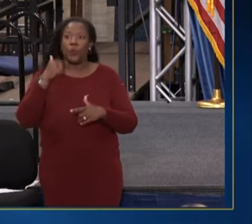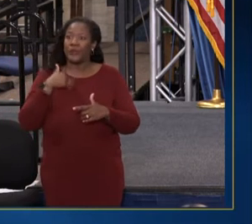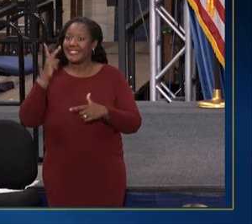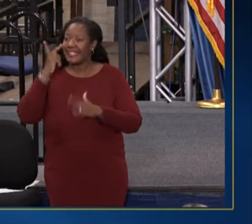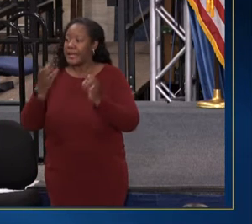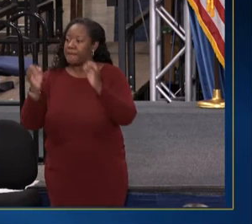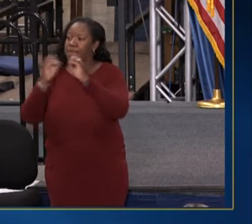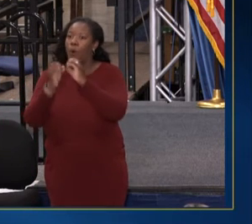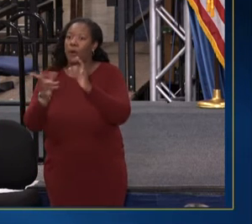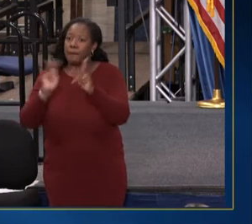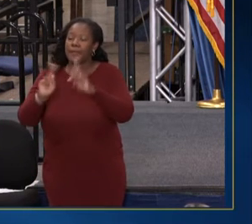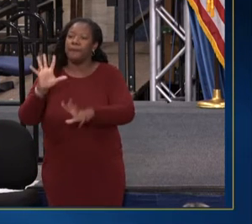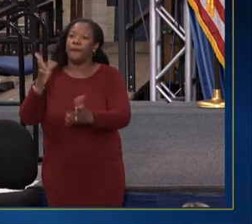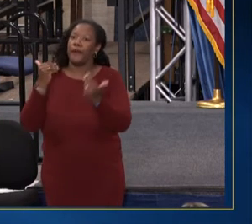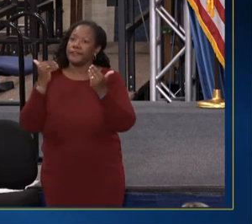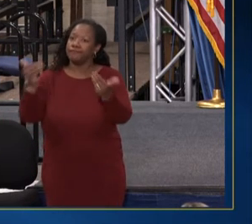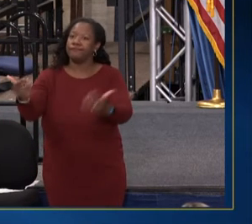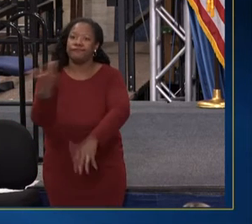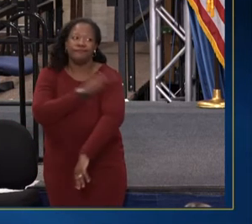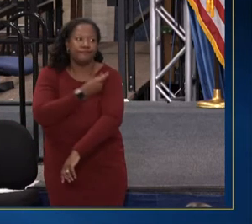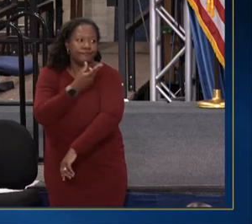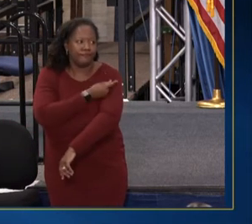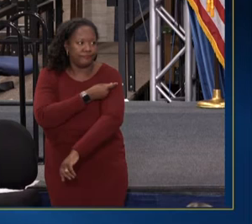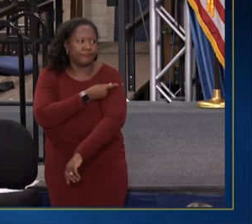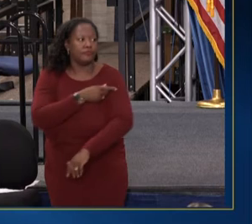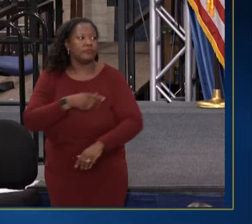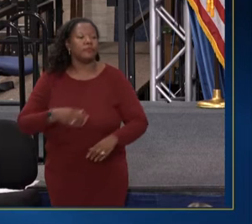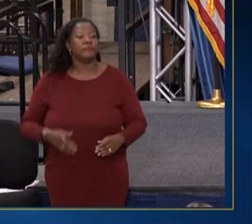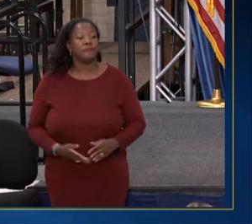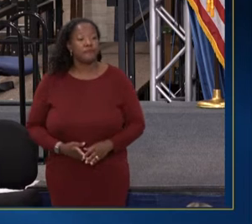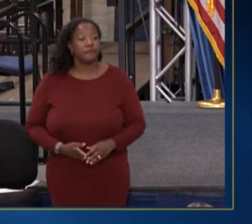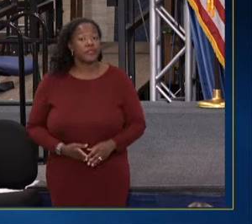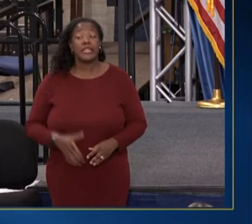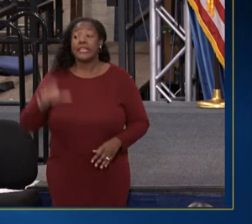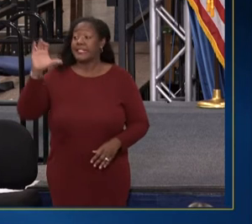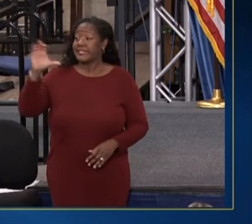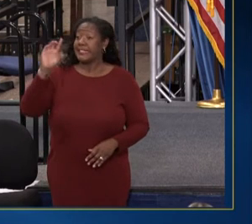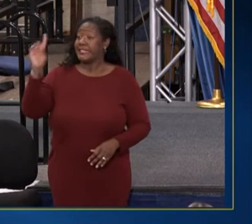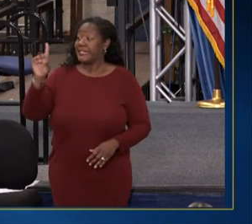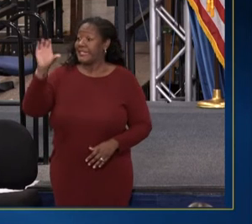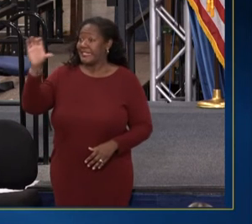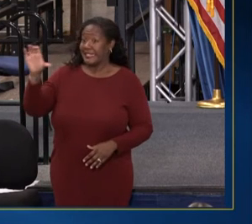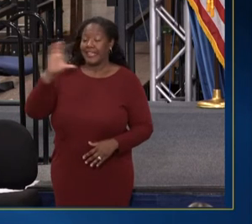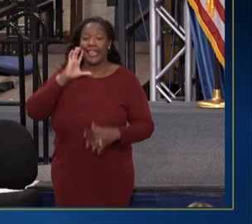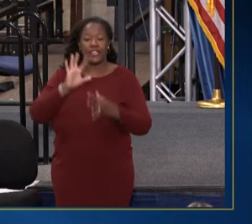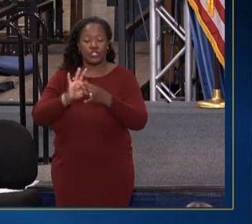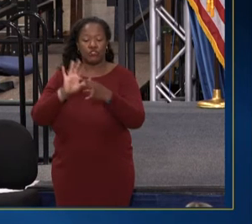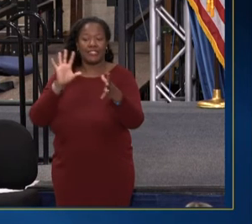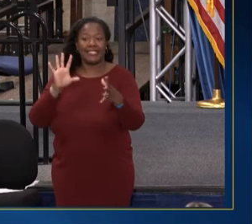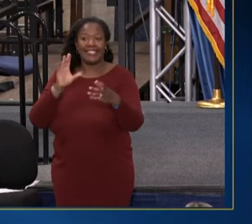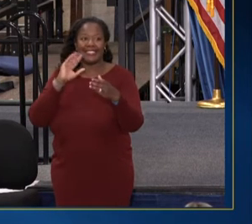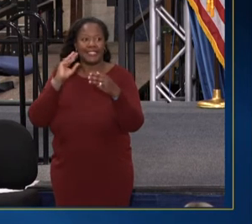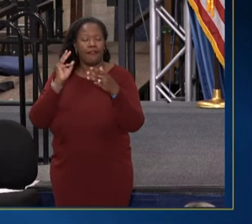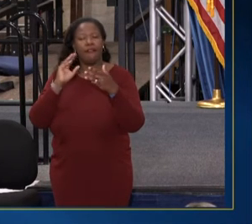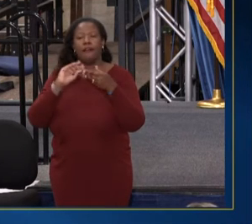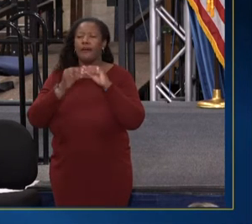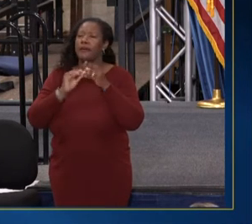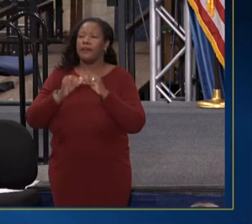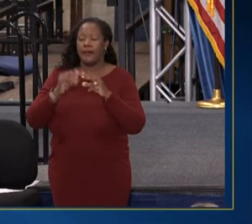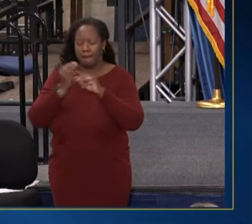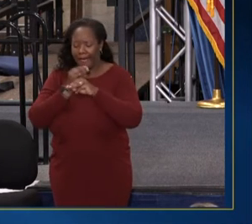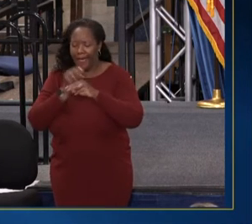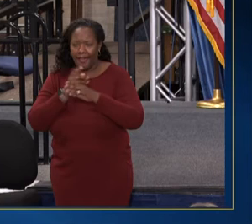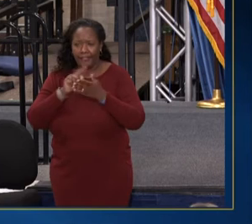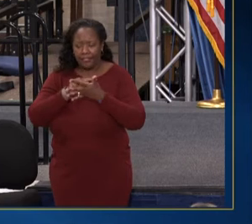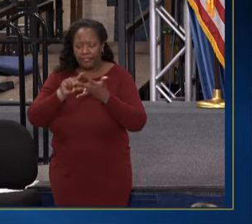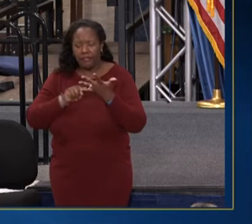vaccination, which is really important, and I'm going to make the point now. So CDC has released mathematical models that ask